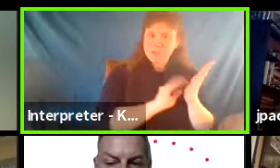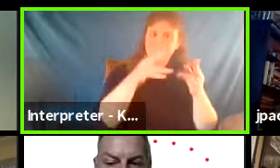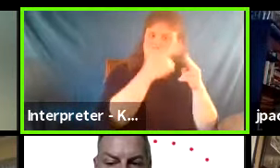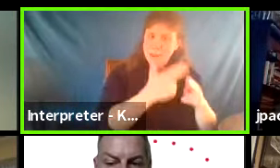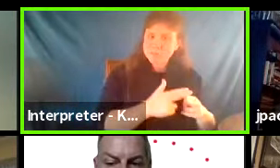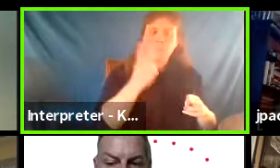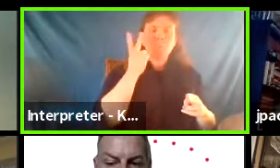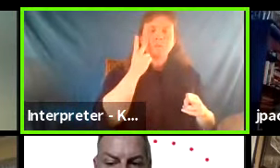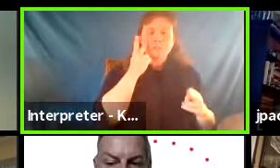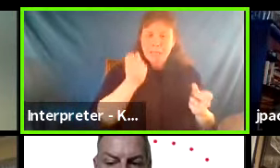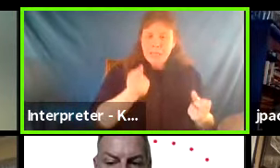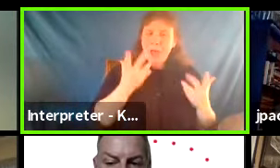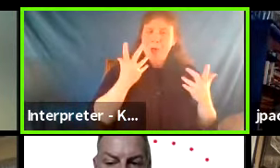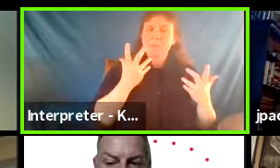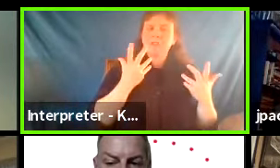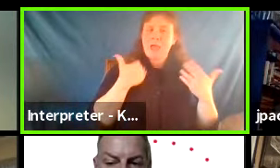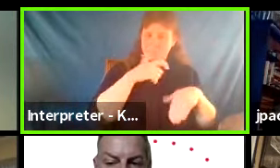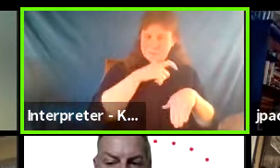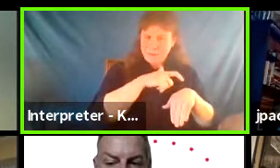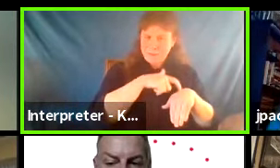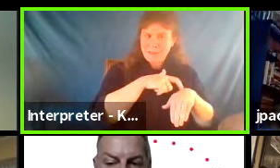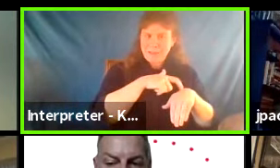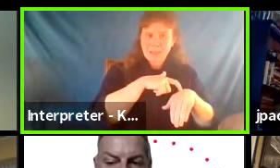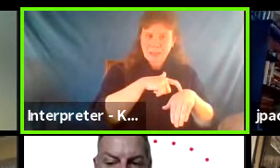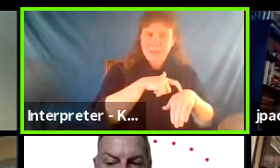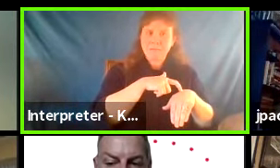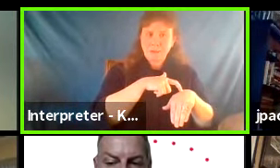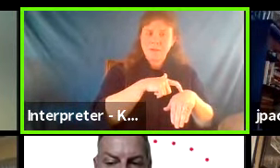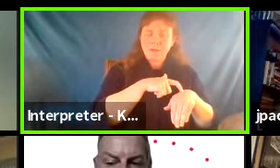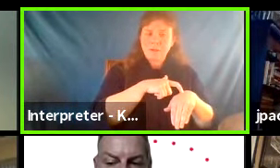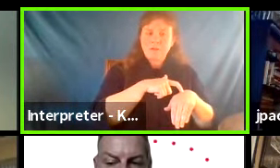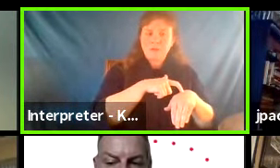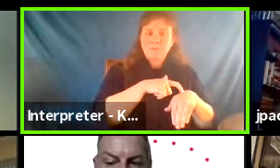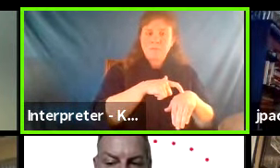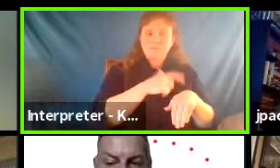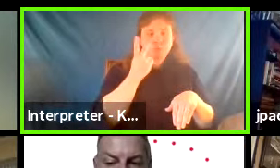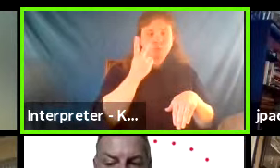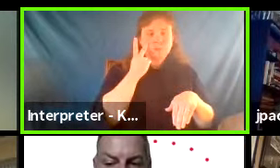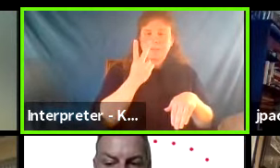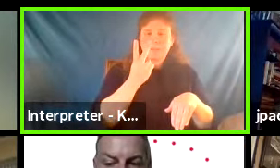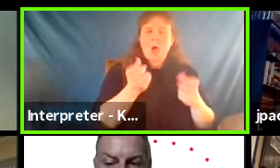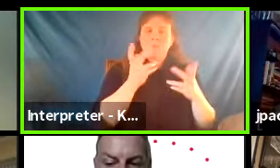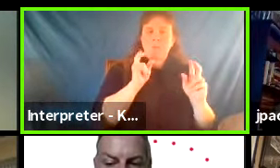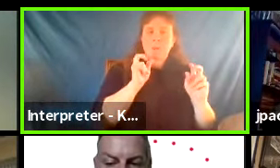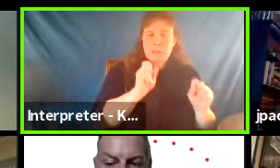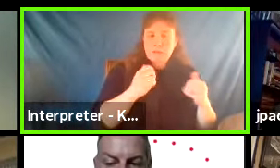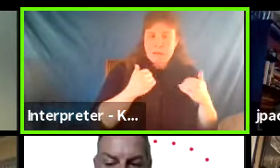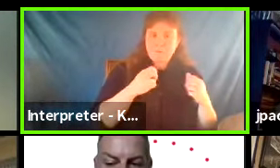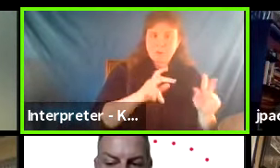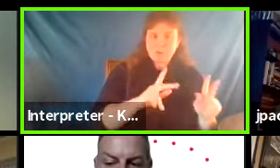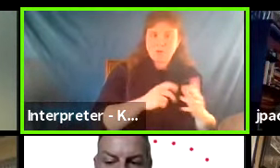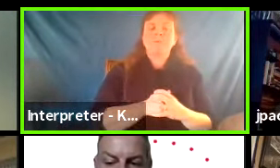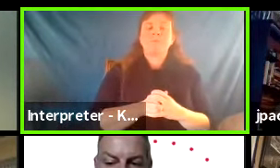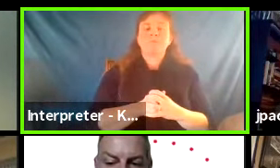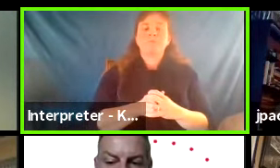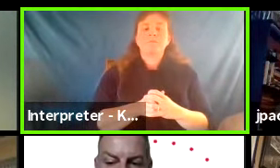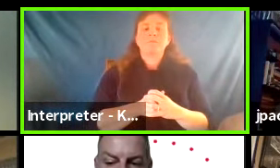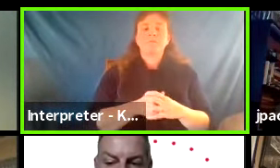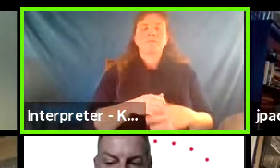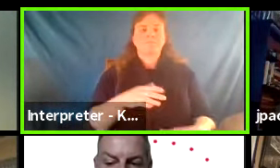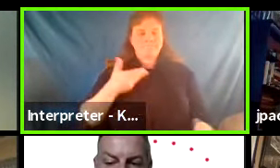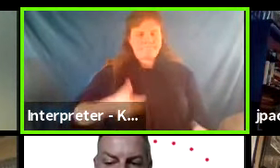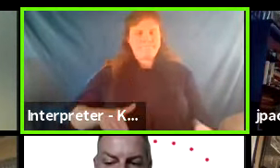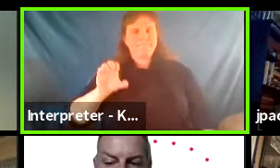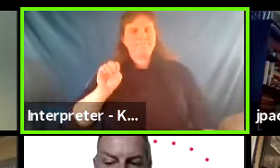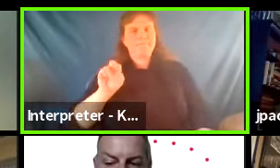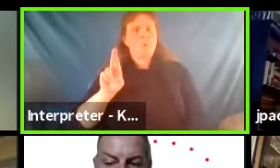get through before it's time for us to move on to our next topic. Orville? Yeah, thank you, Bobby, and thank you, Dr. Burke-Harris and